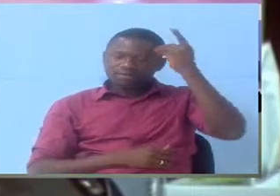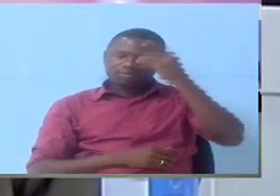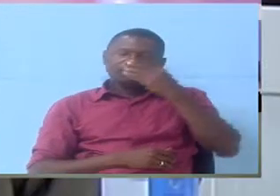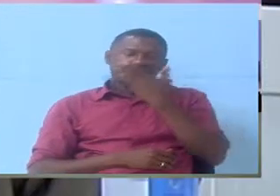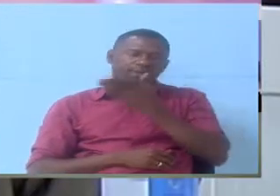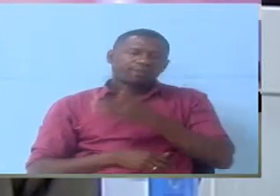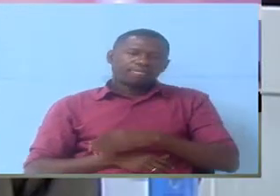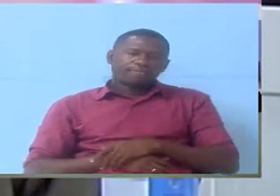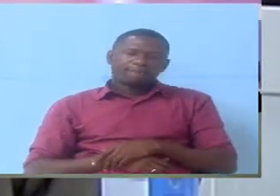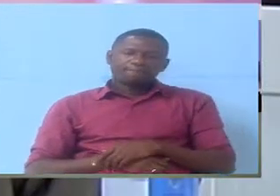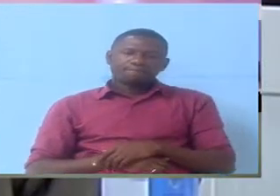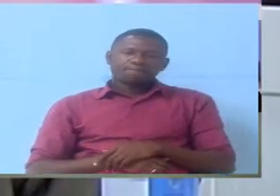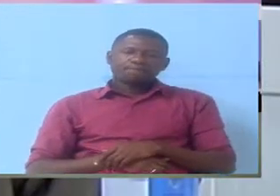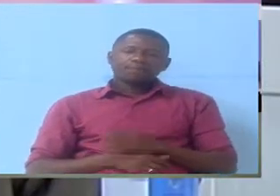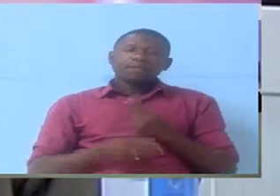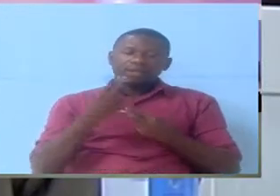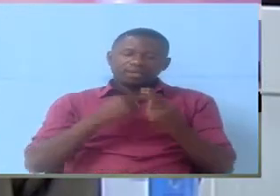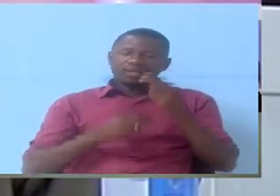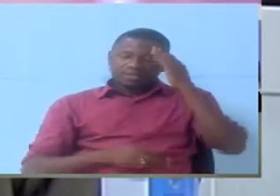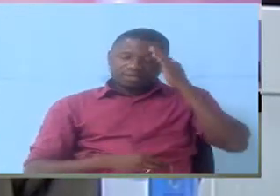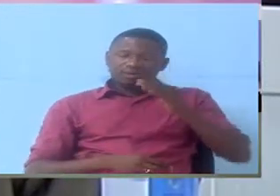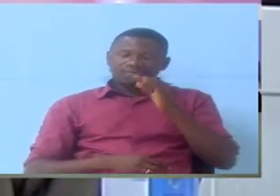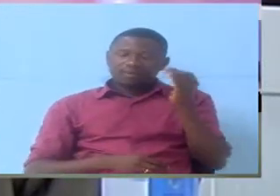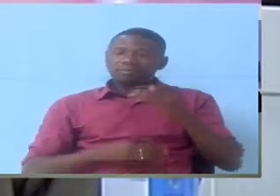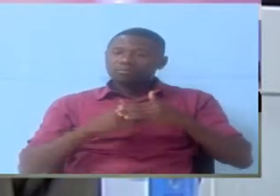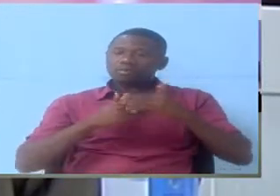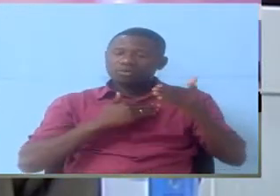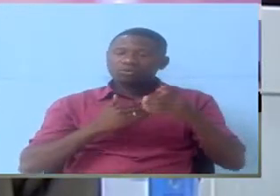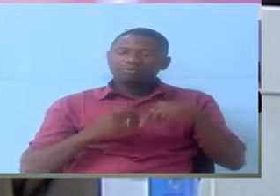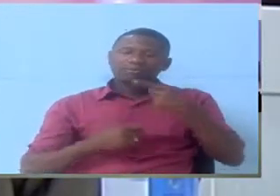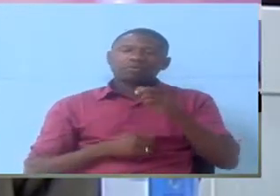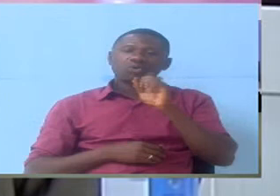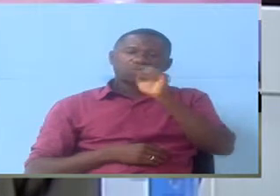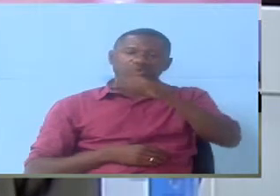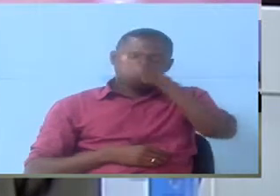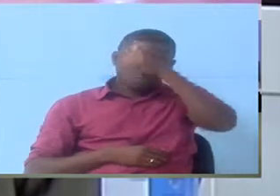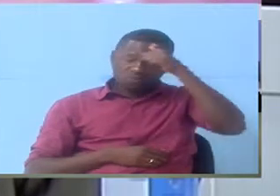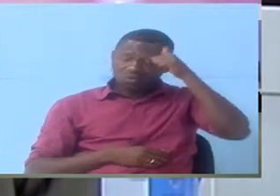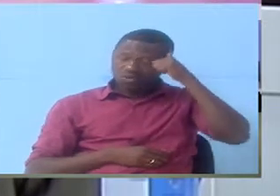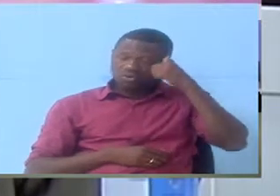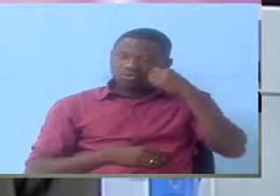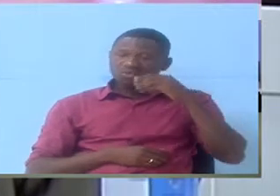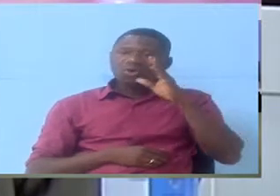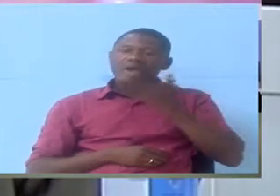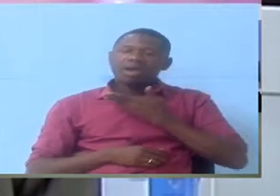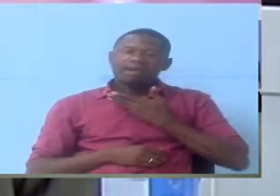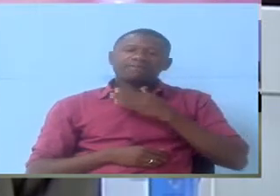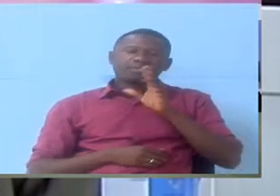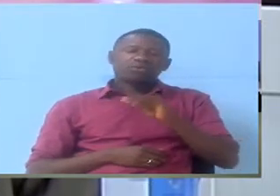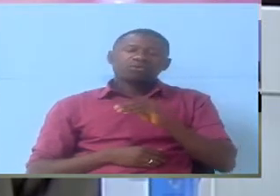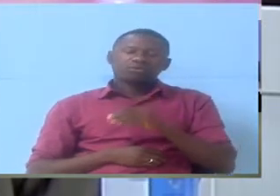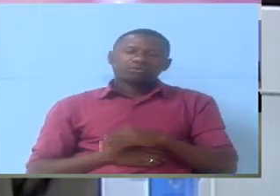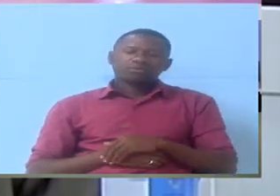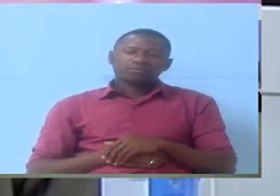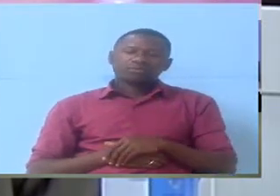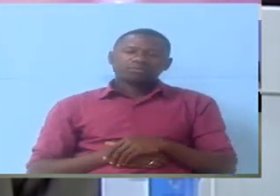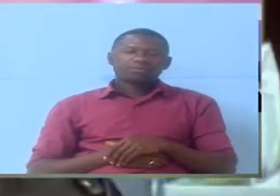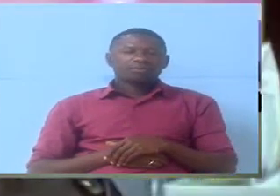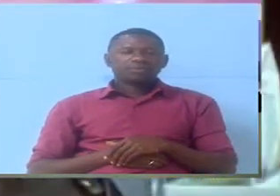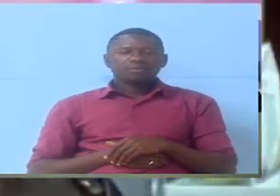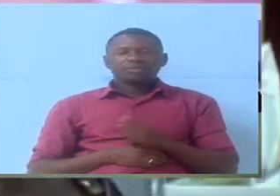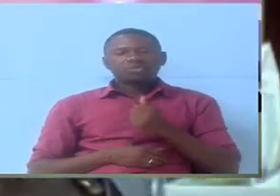bundani. Again, thank you very much indeed, Dama, for that service. Abaraka baki ile wo doko mi yake. Sorry you had to